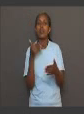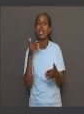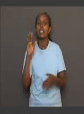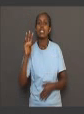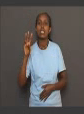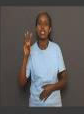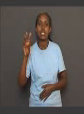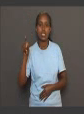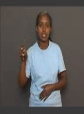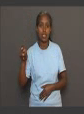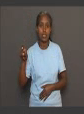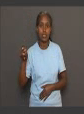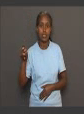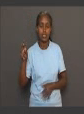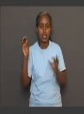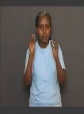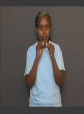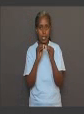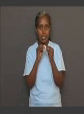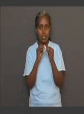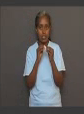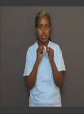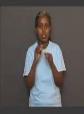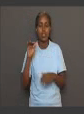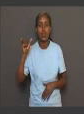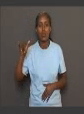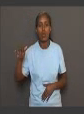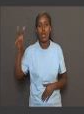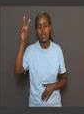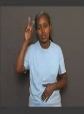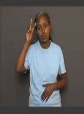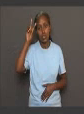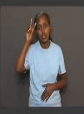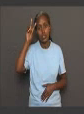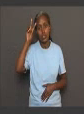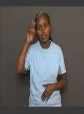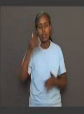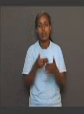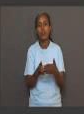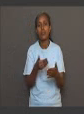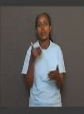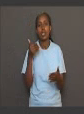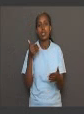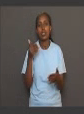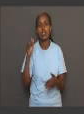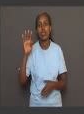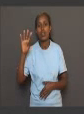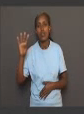minus 6x plus y squared